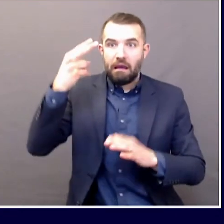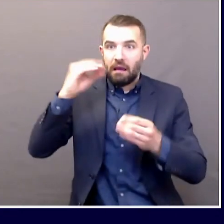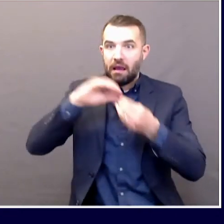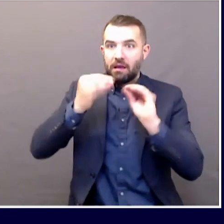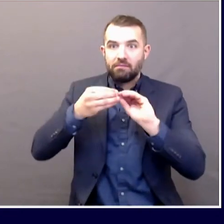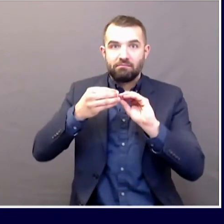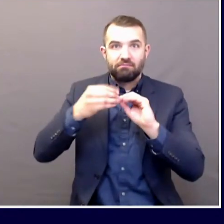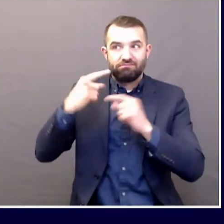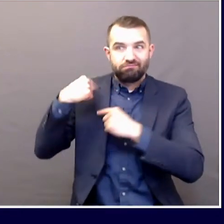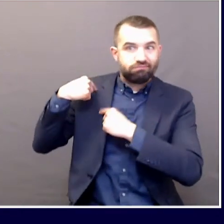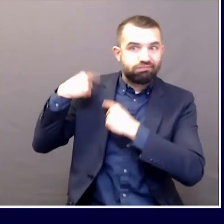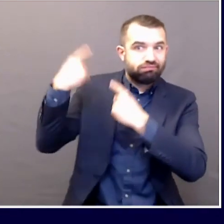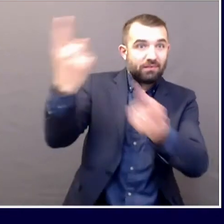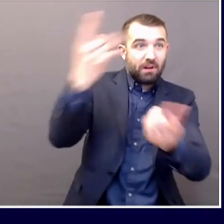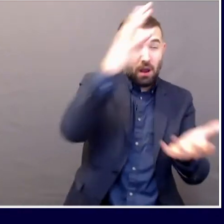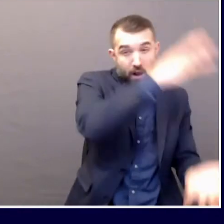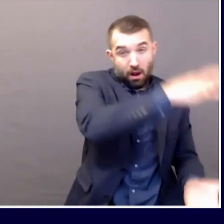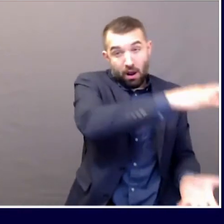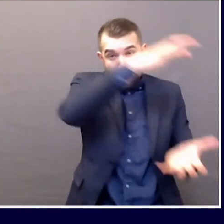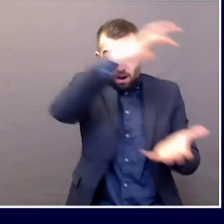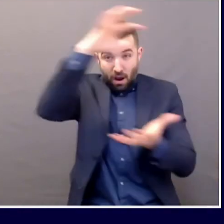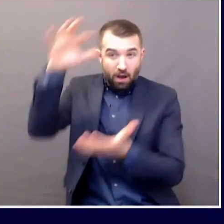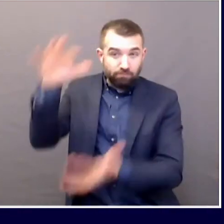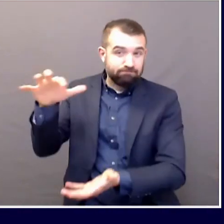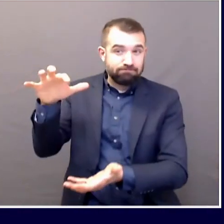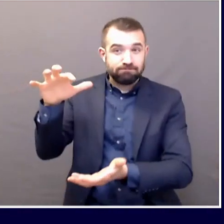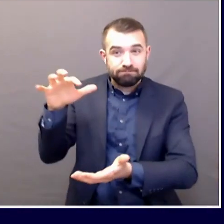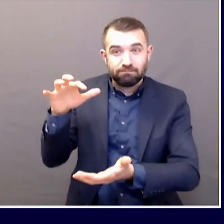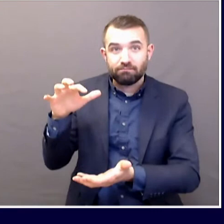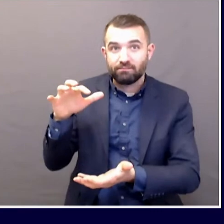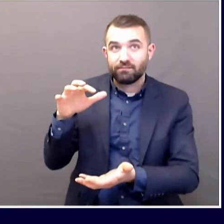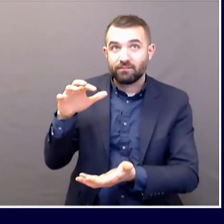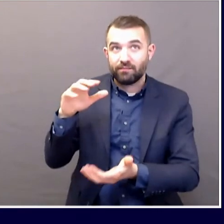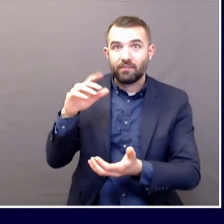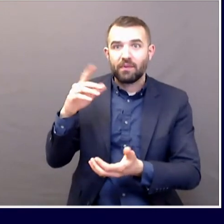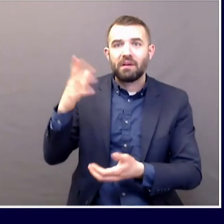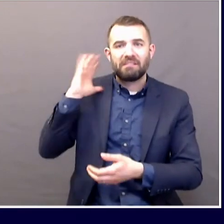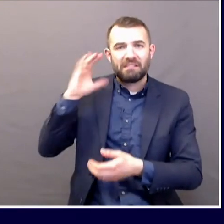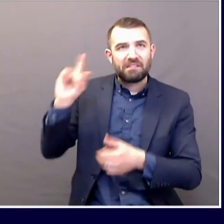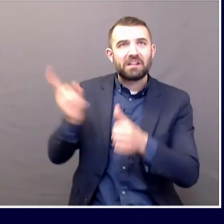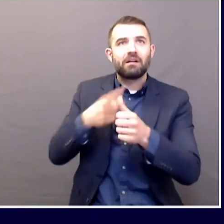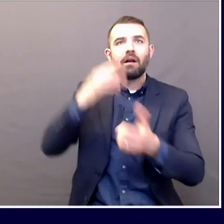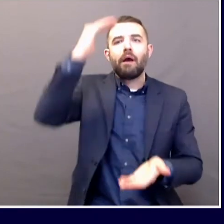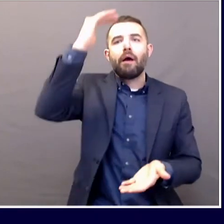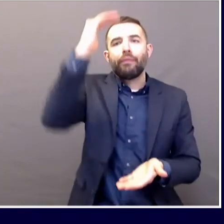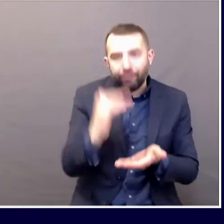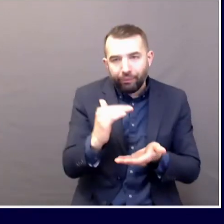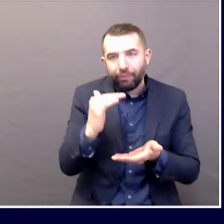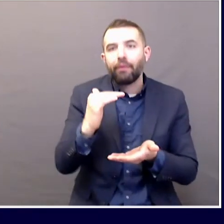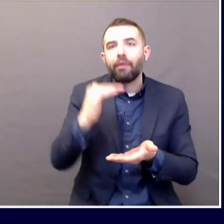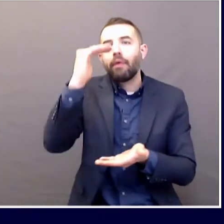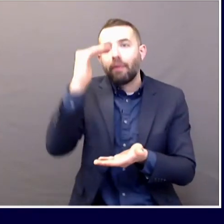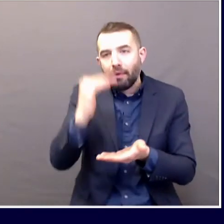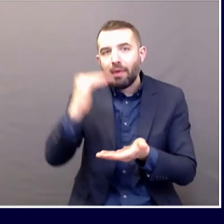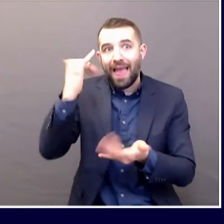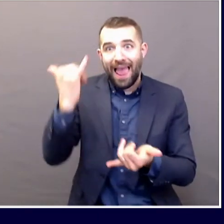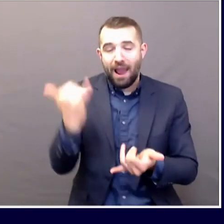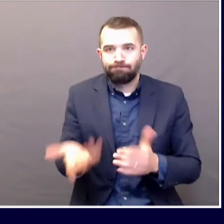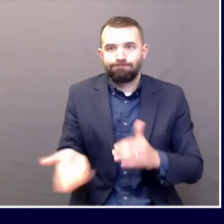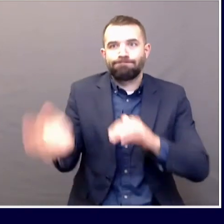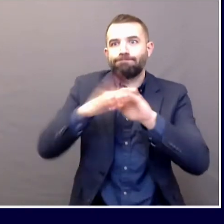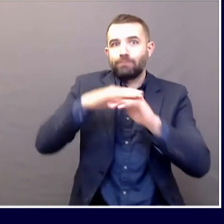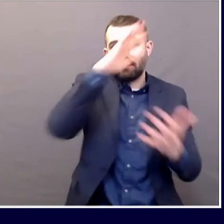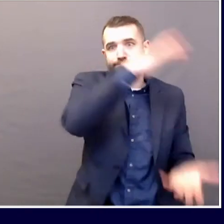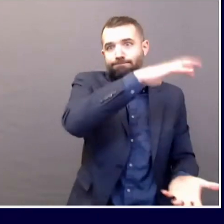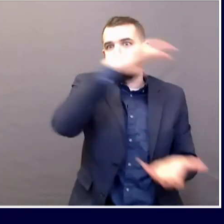state since mid-December, when we first started on this journey around vaccination. One brief note on